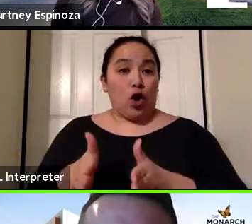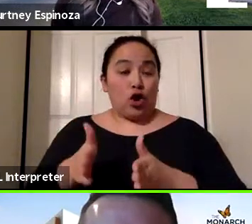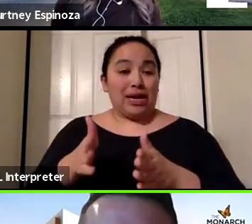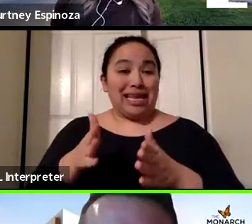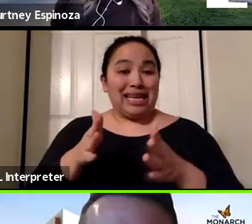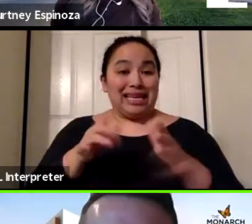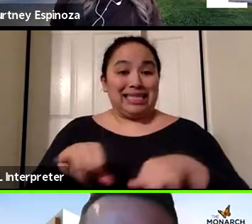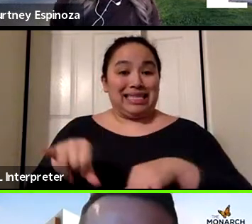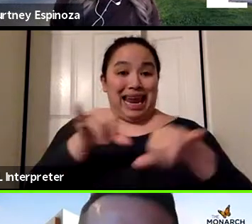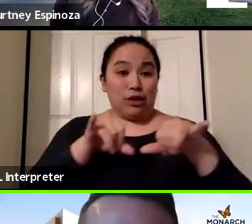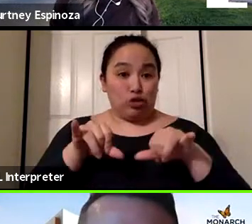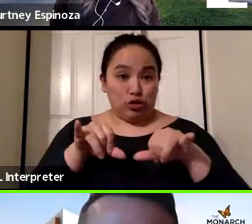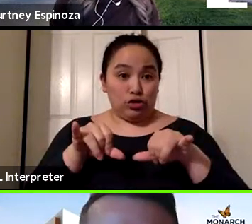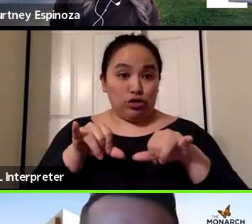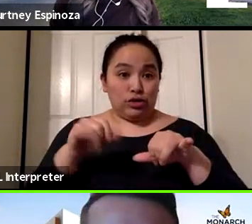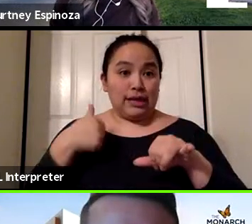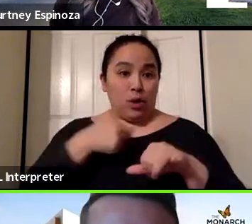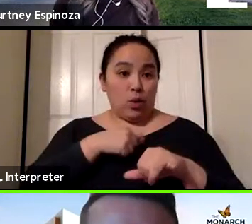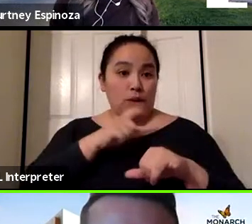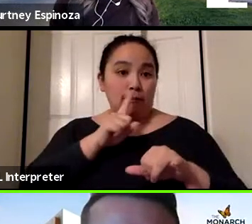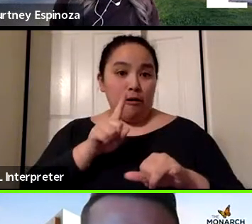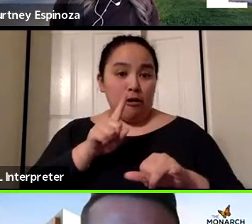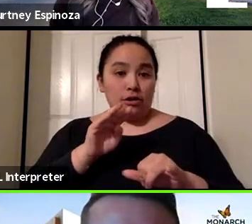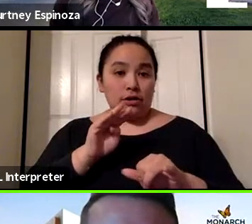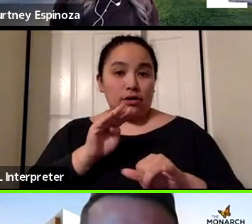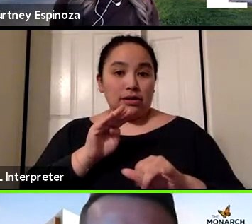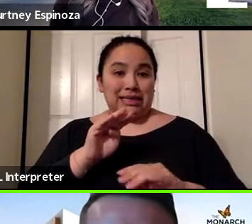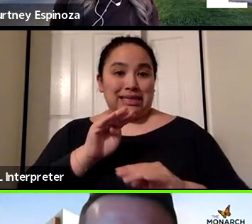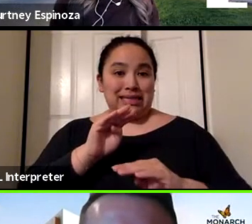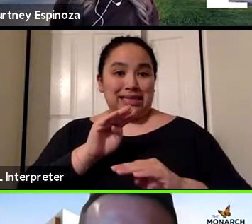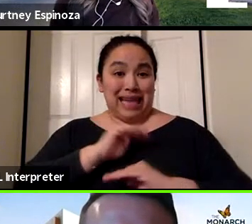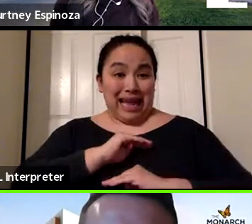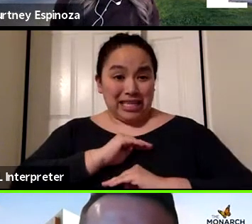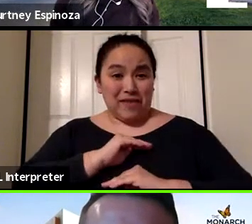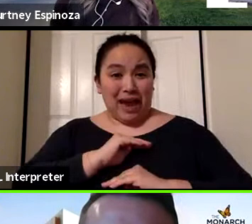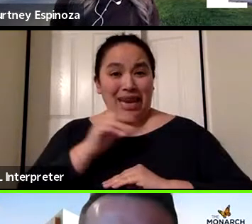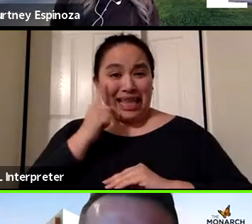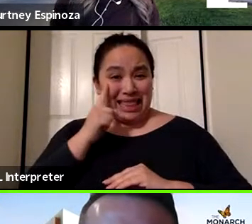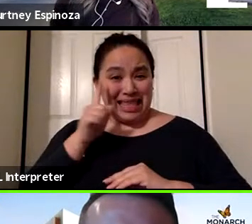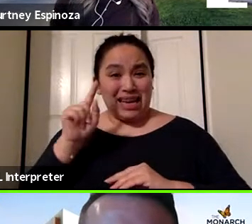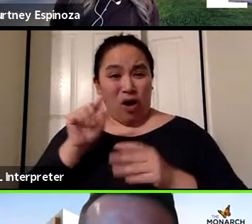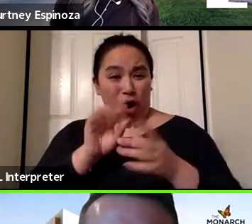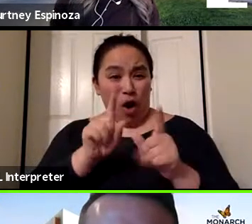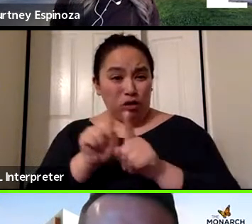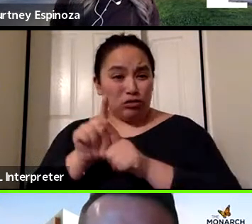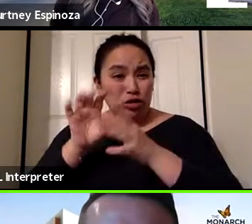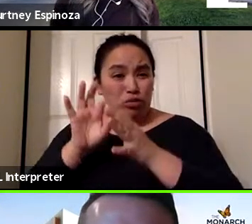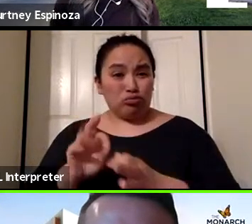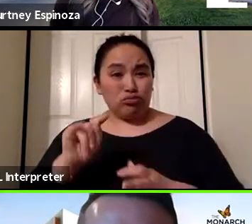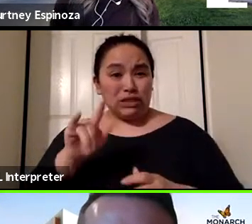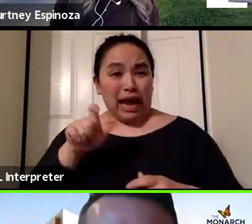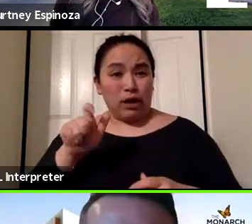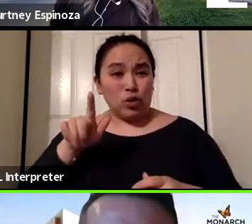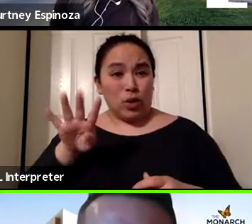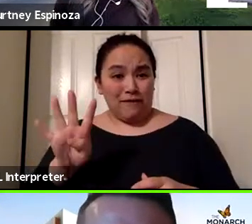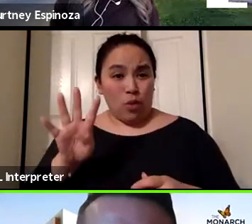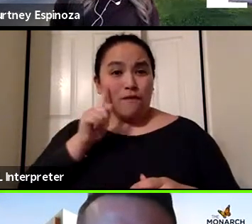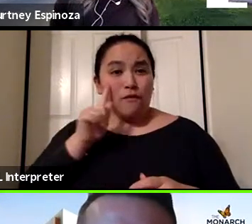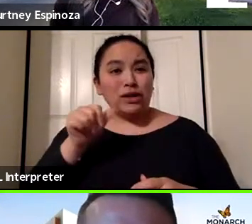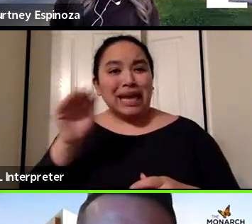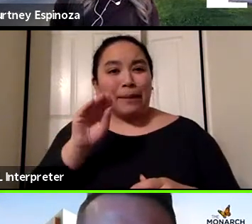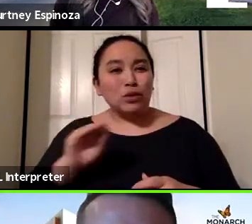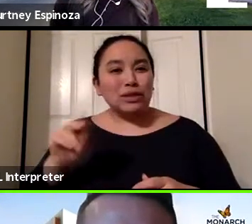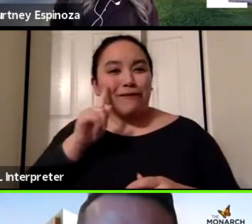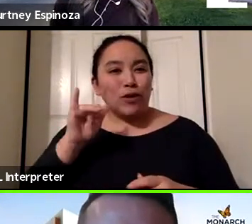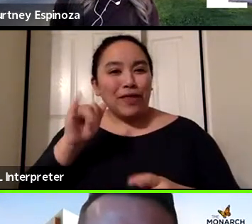standards that we're trying to satisfy, as well as I believe we're exceeding Title 24 well above 10% as well as a goal. I'm not